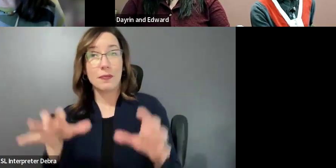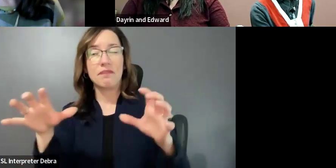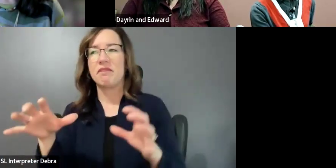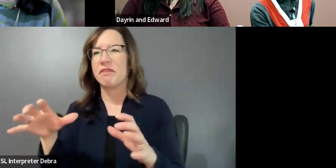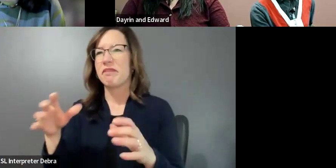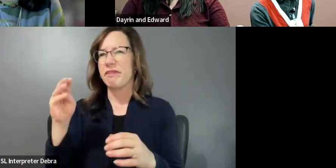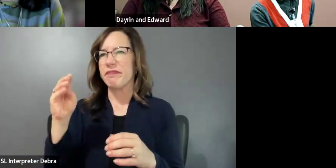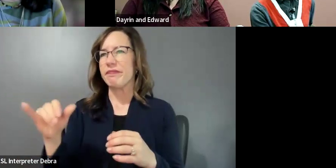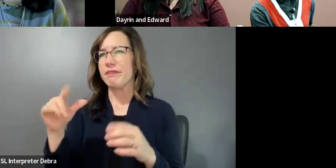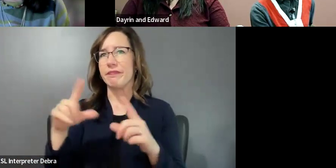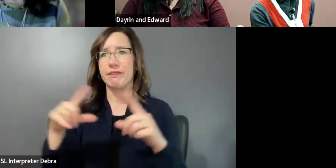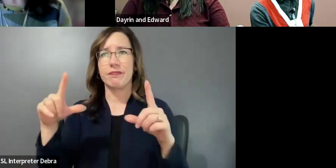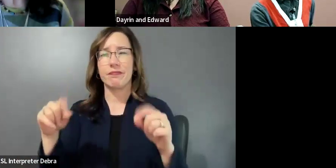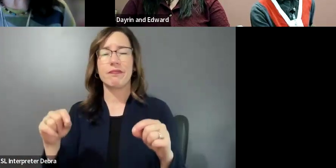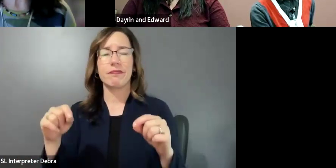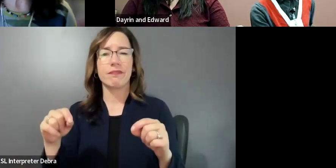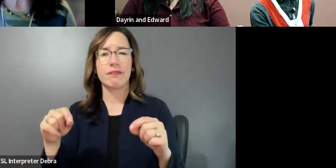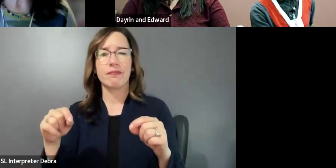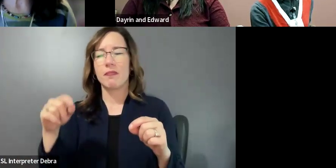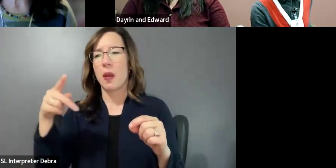that way also at IWAS, you said.